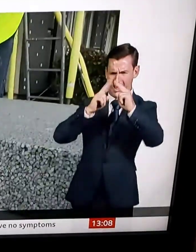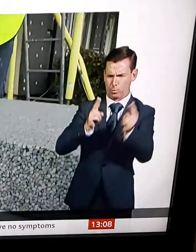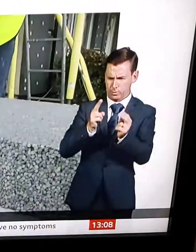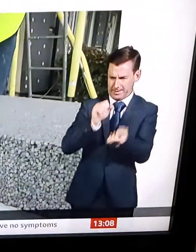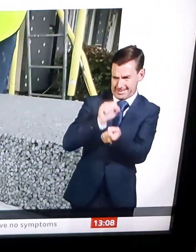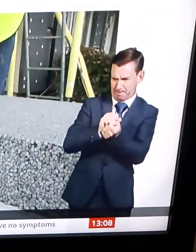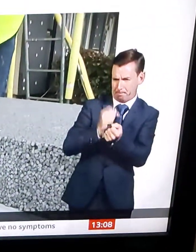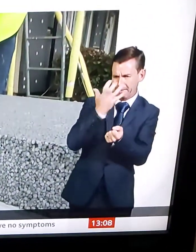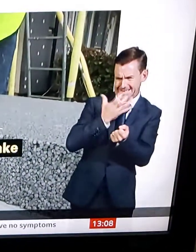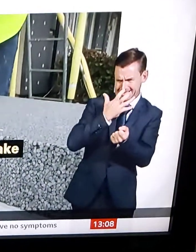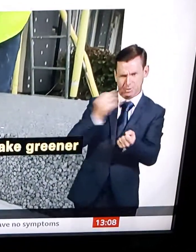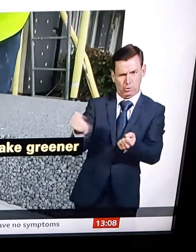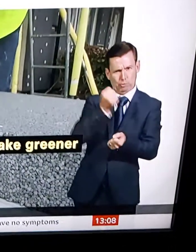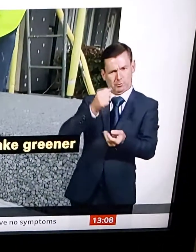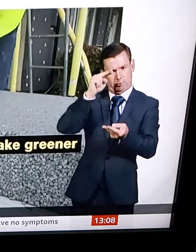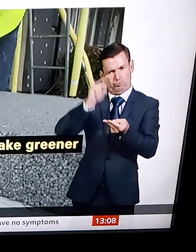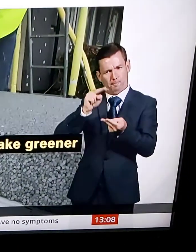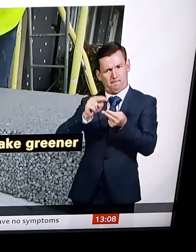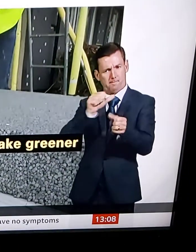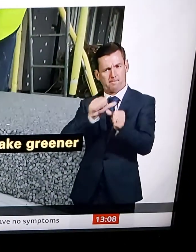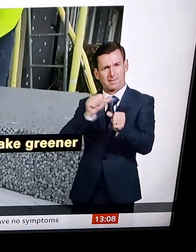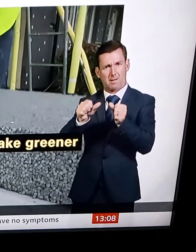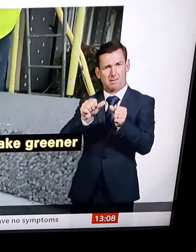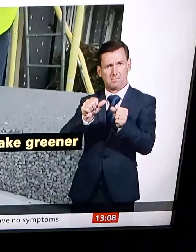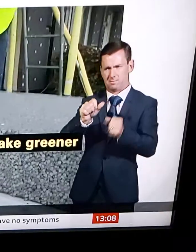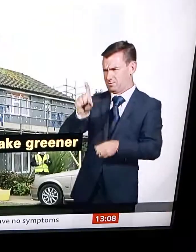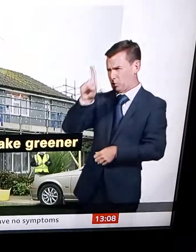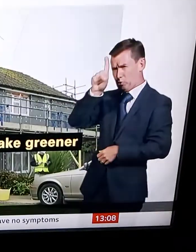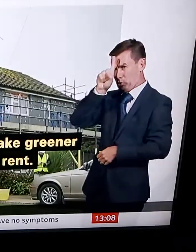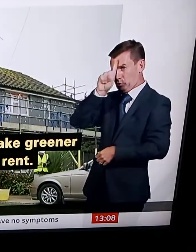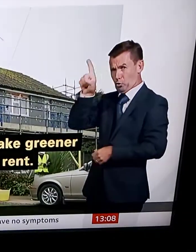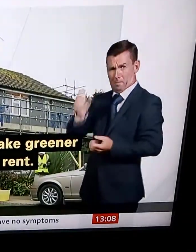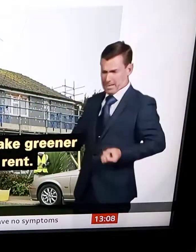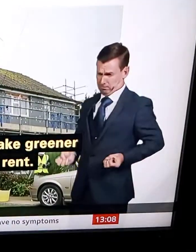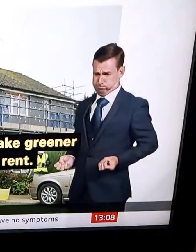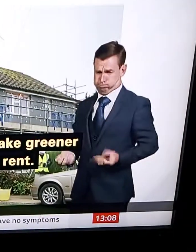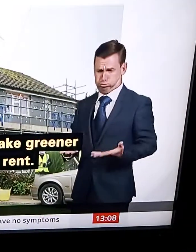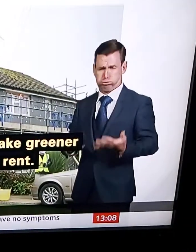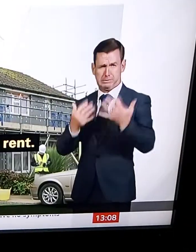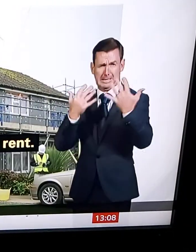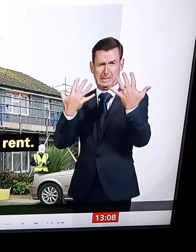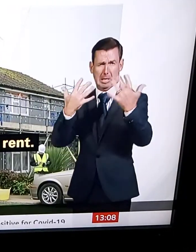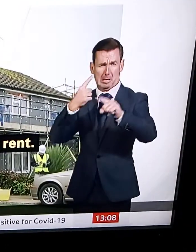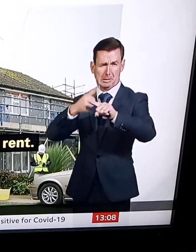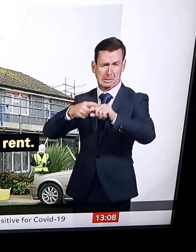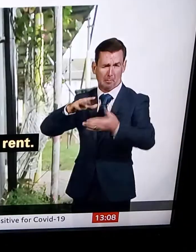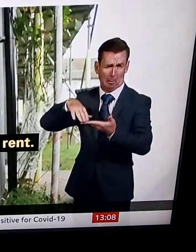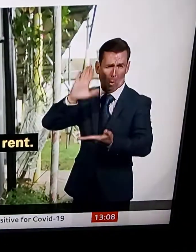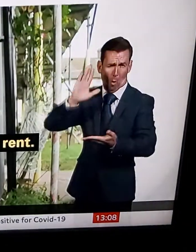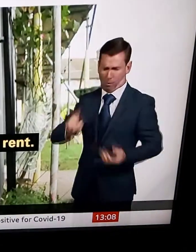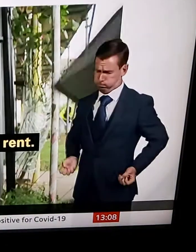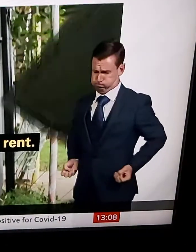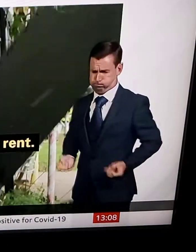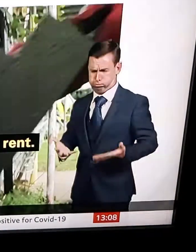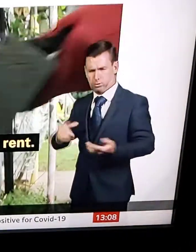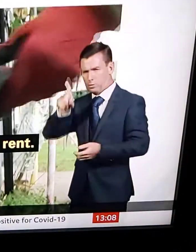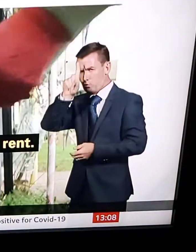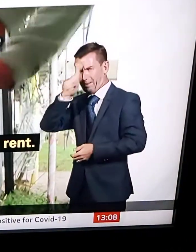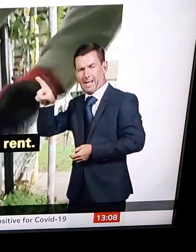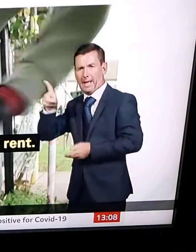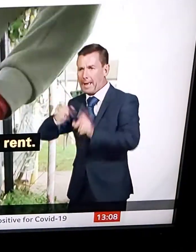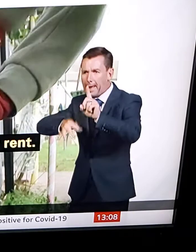deal. However, there are some caveats. I mean, a lot of people in the industry I've been speaking to really don't believe that the economy can get this set